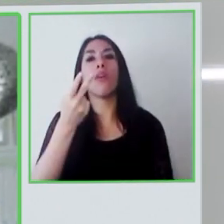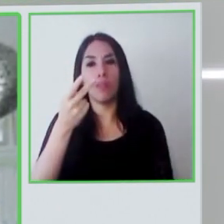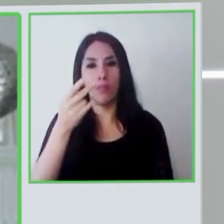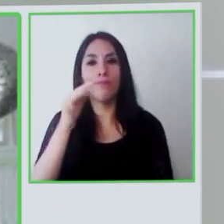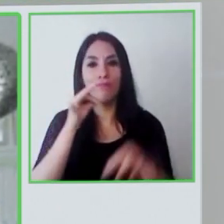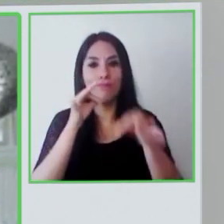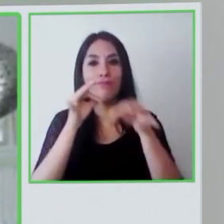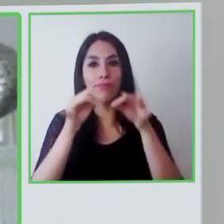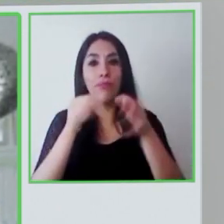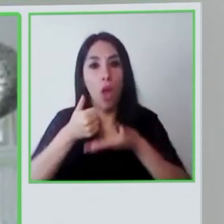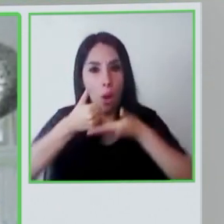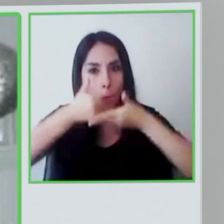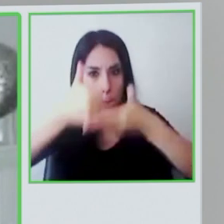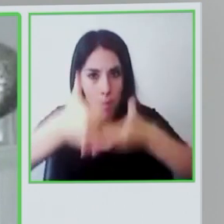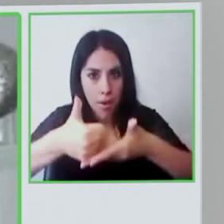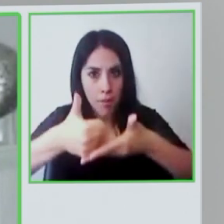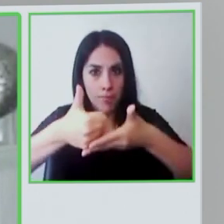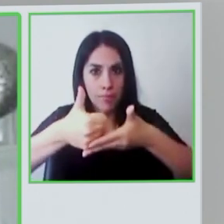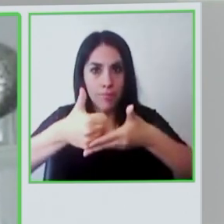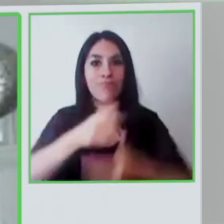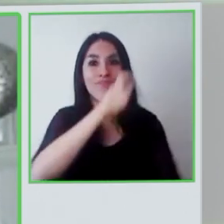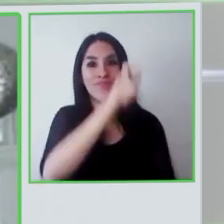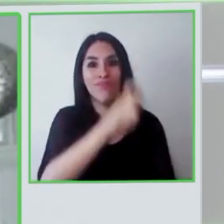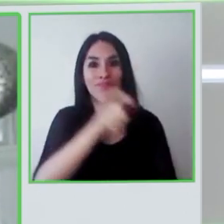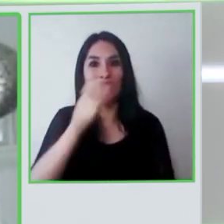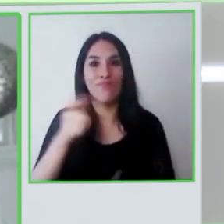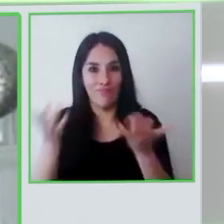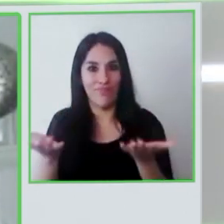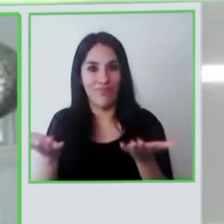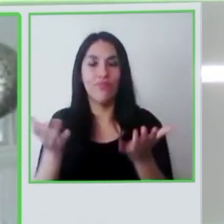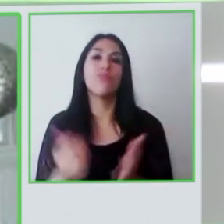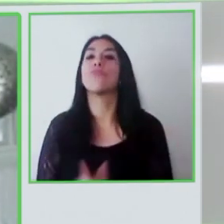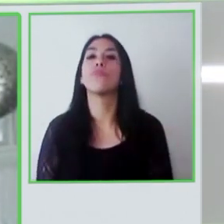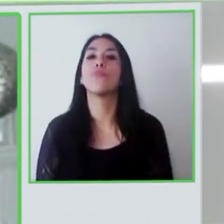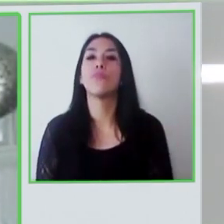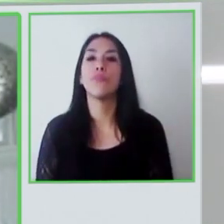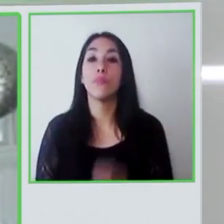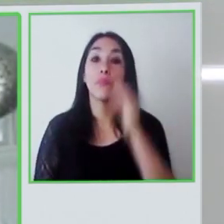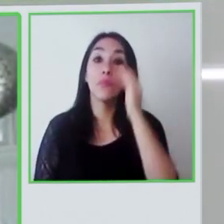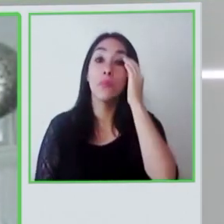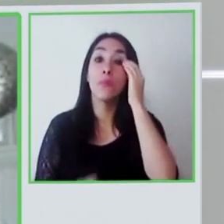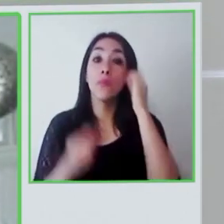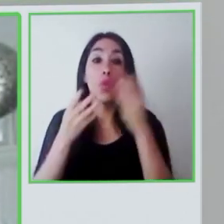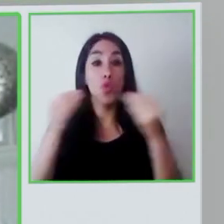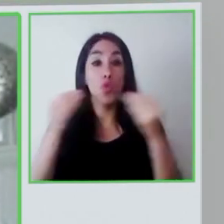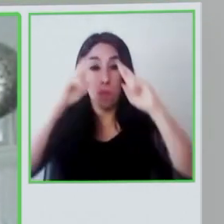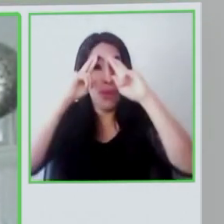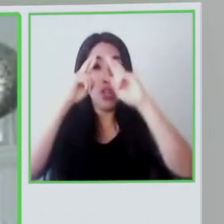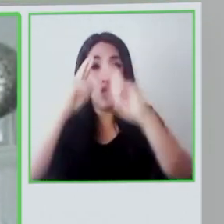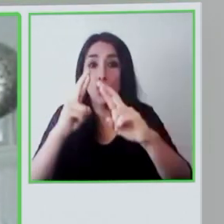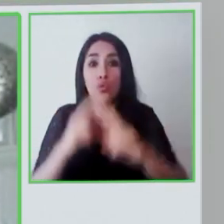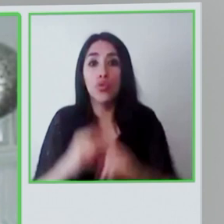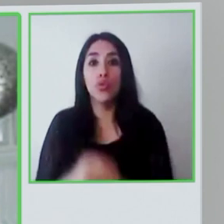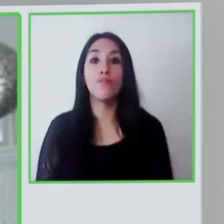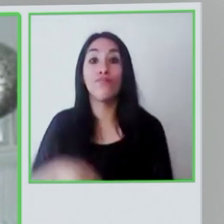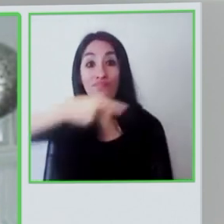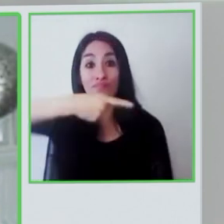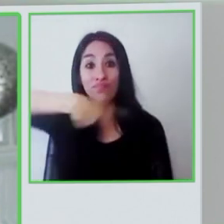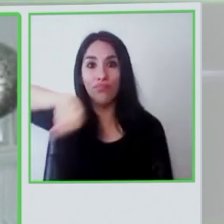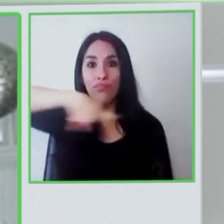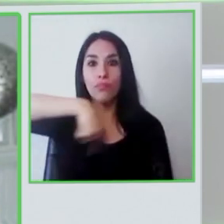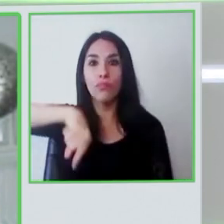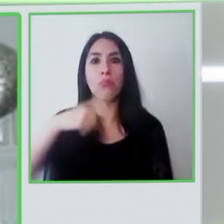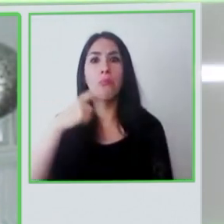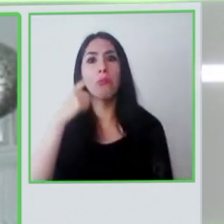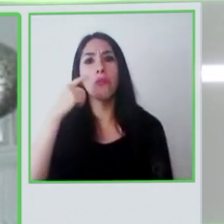the contribution among people with a lot of respect. Today we have the